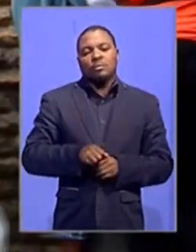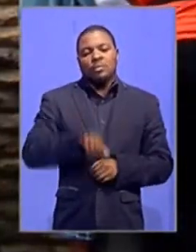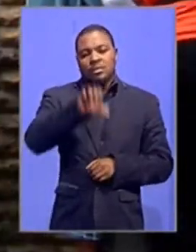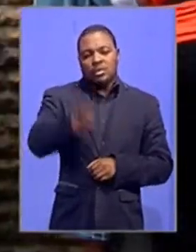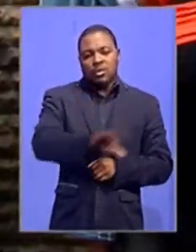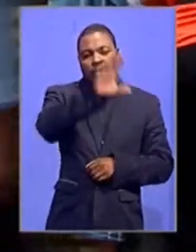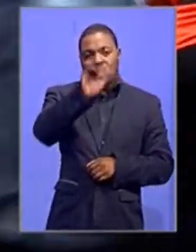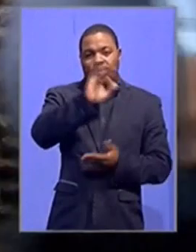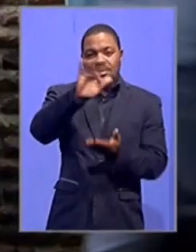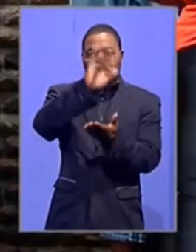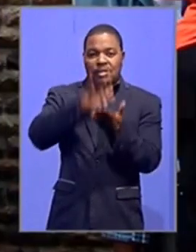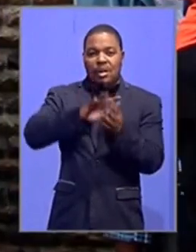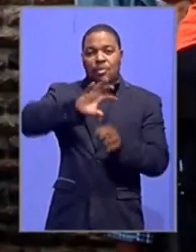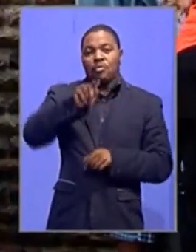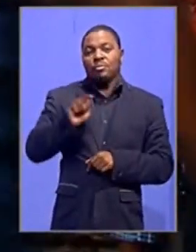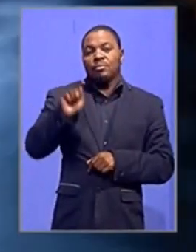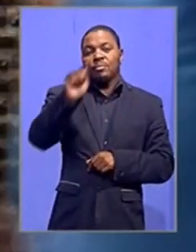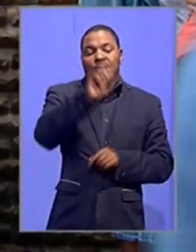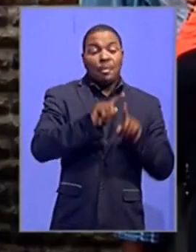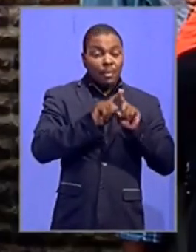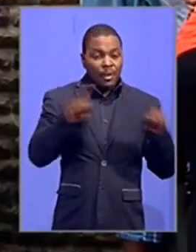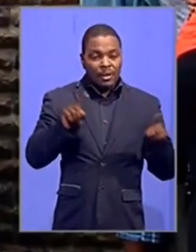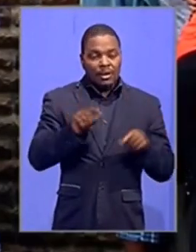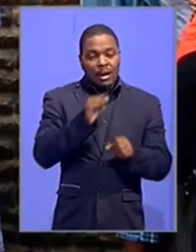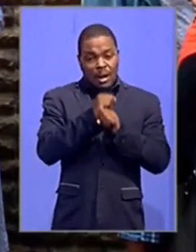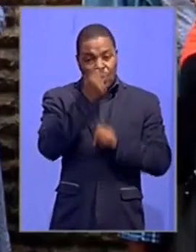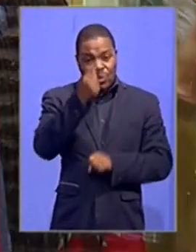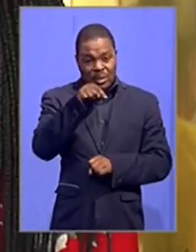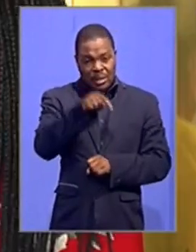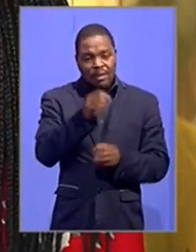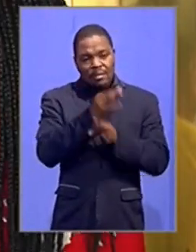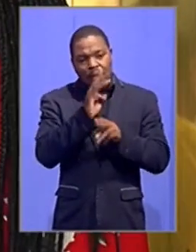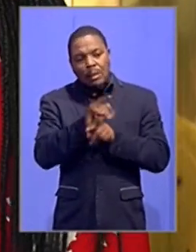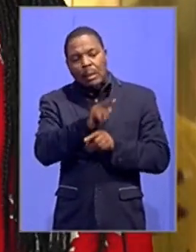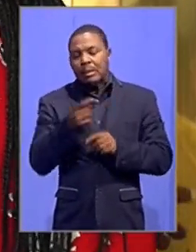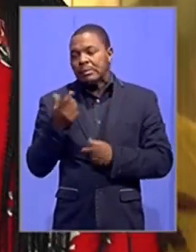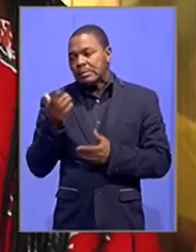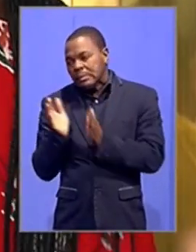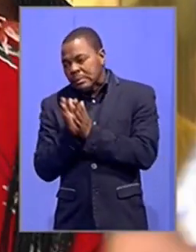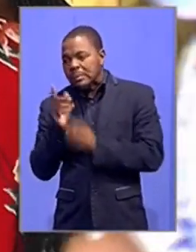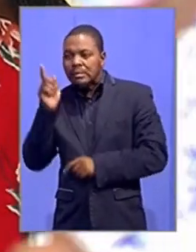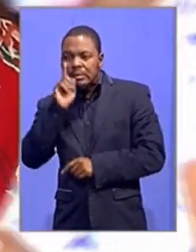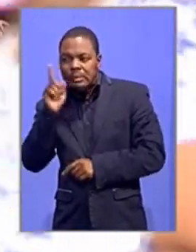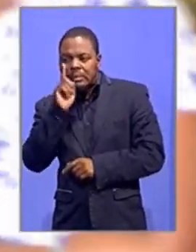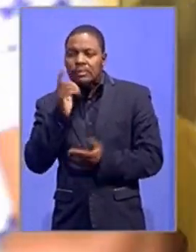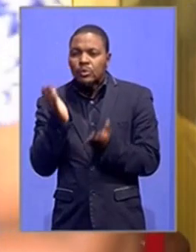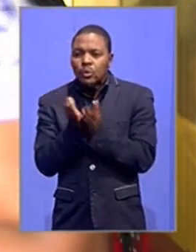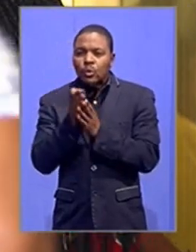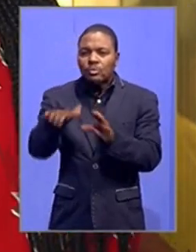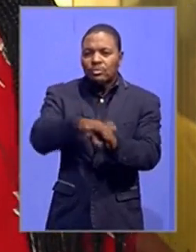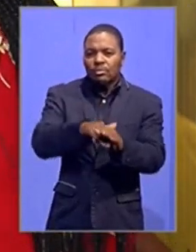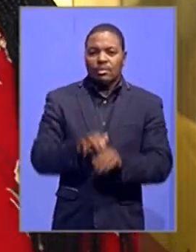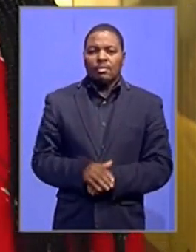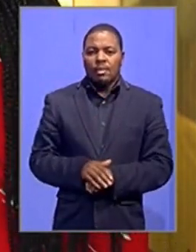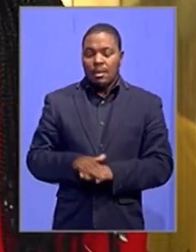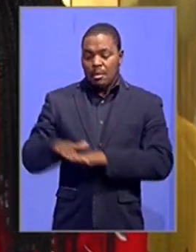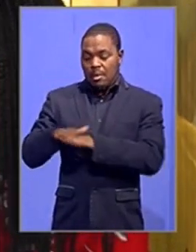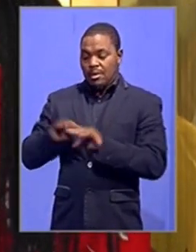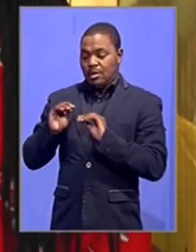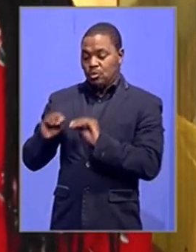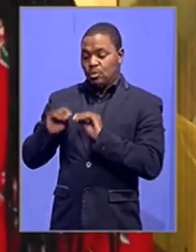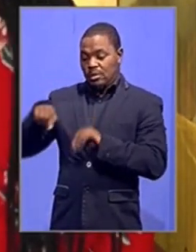simolole. Fela batsadi bangwe ba Gauteng ba santse ba batlela bana ba bona phatla kwa dikolong. Lefapha la thuto la Gauteng la re